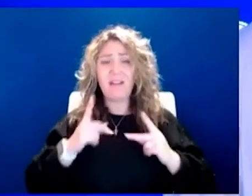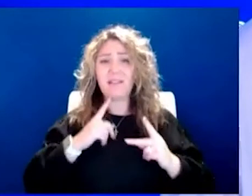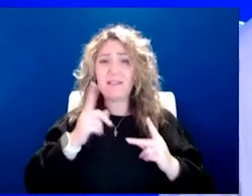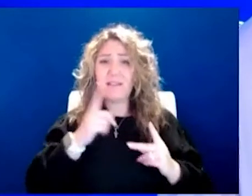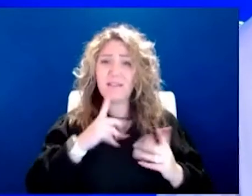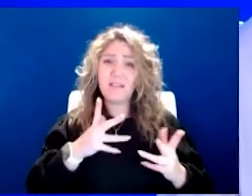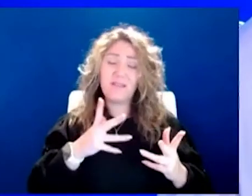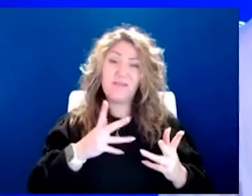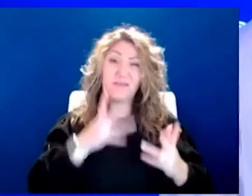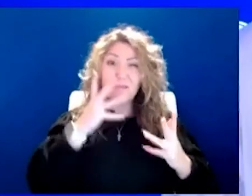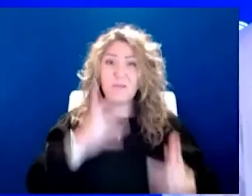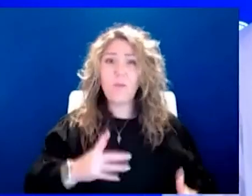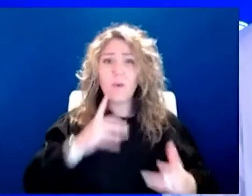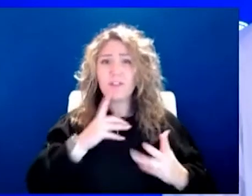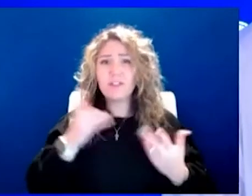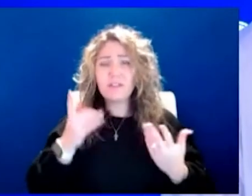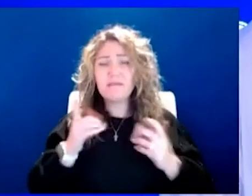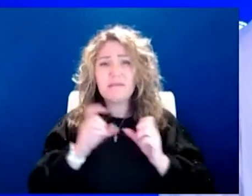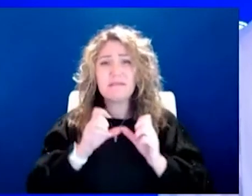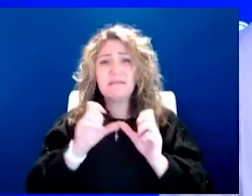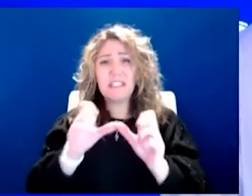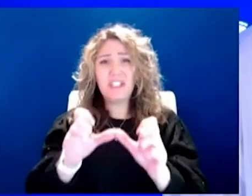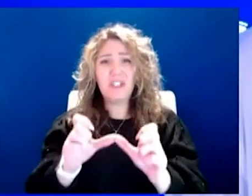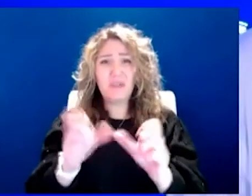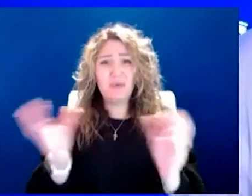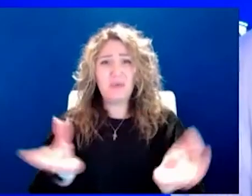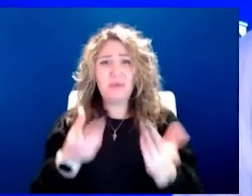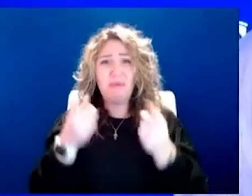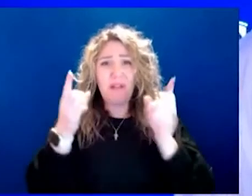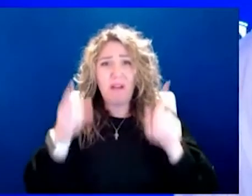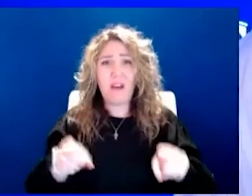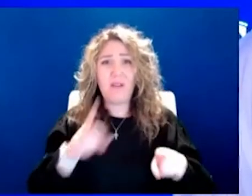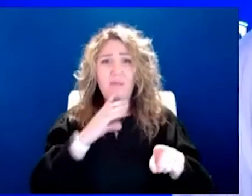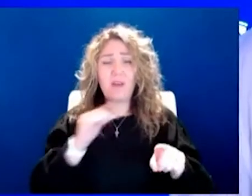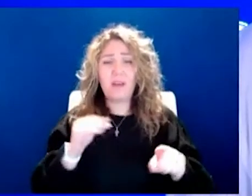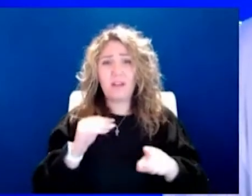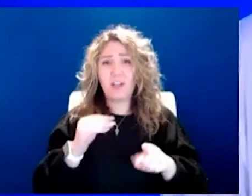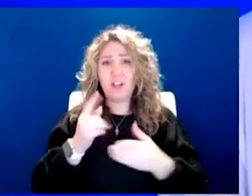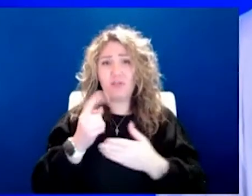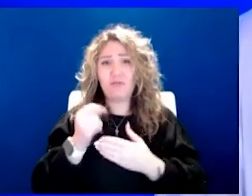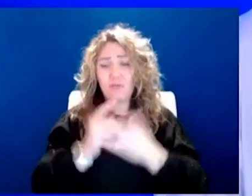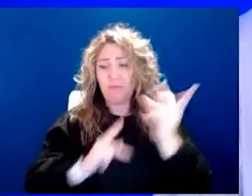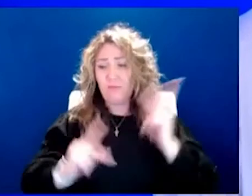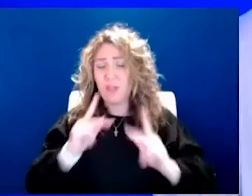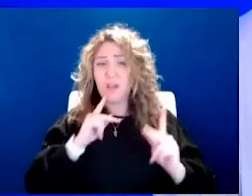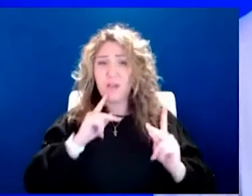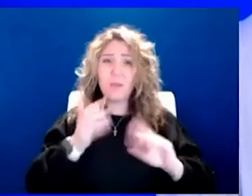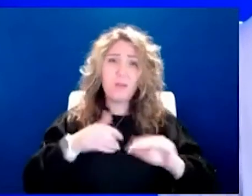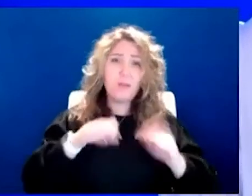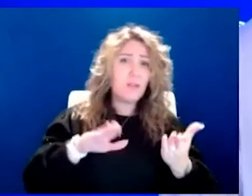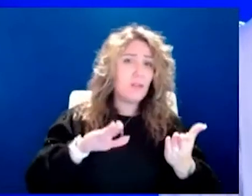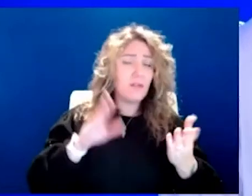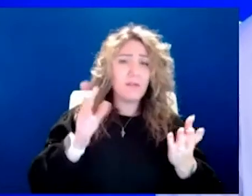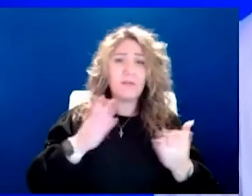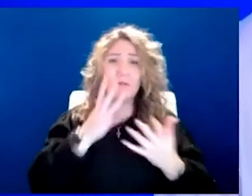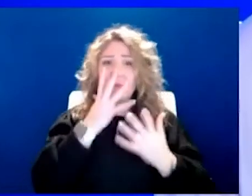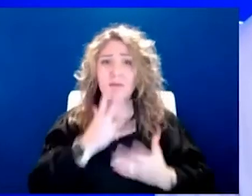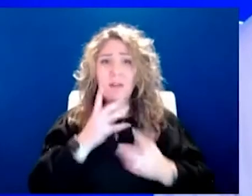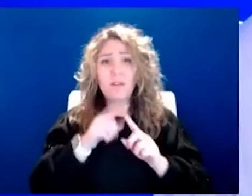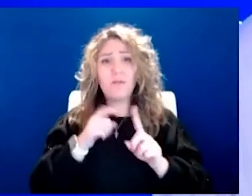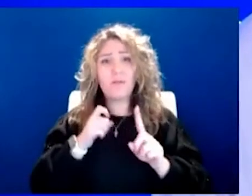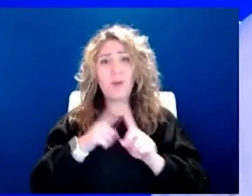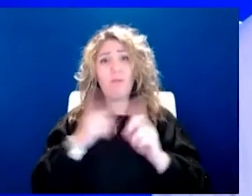line, continuing to treat those people that have passed so tragically from a